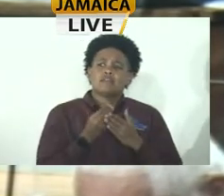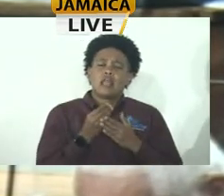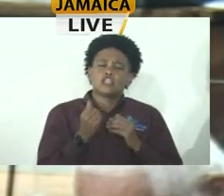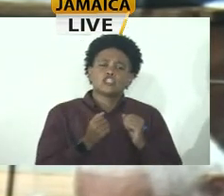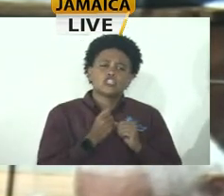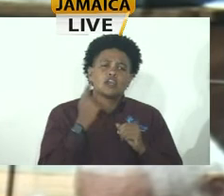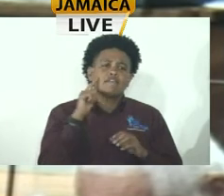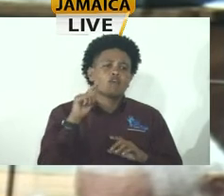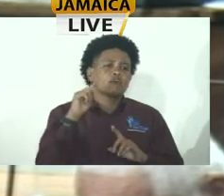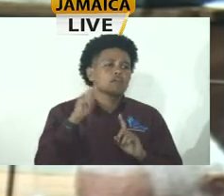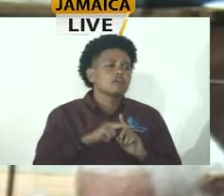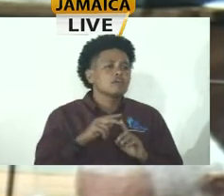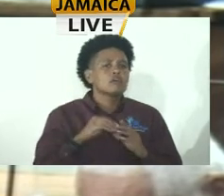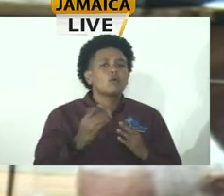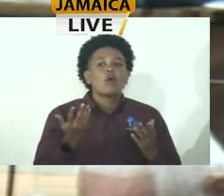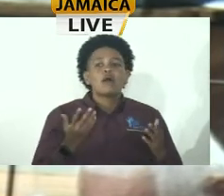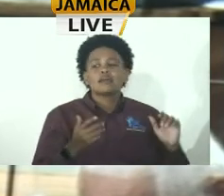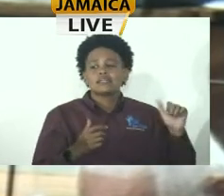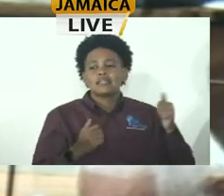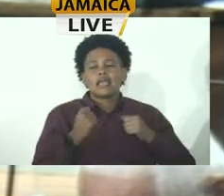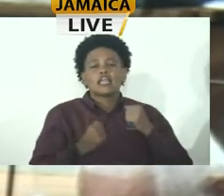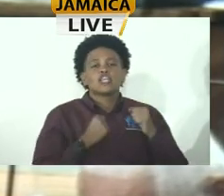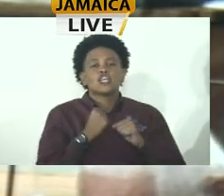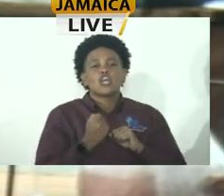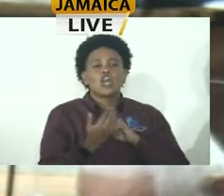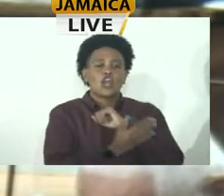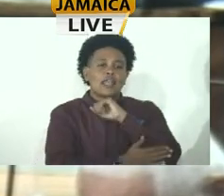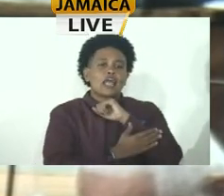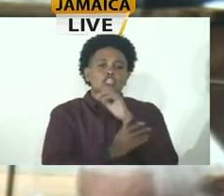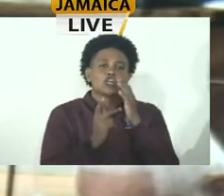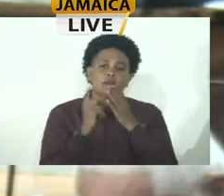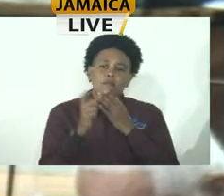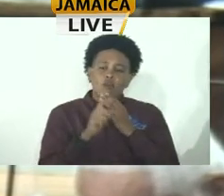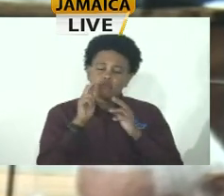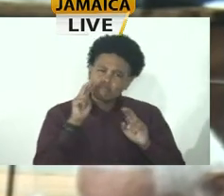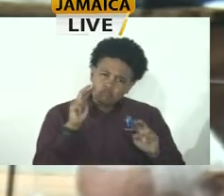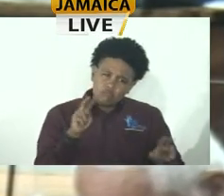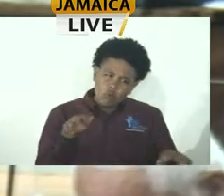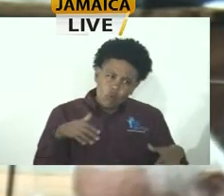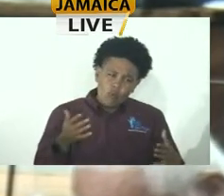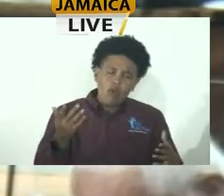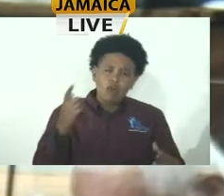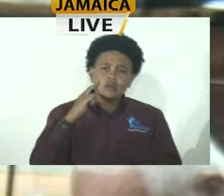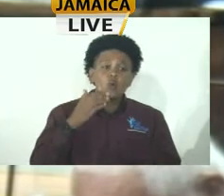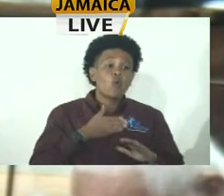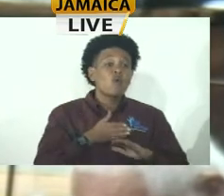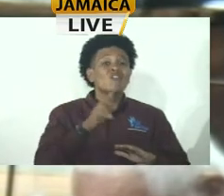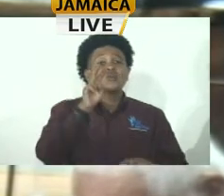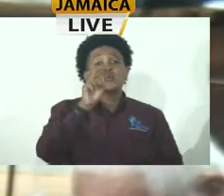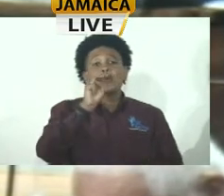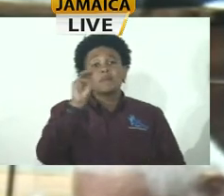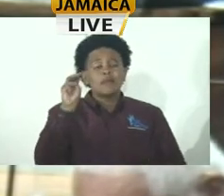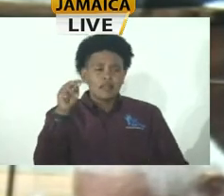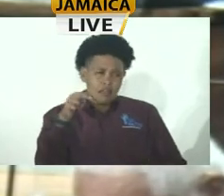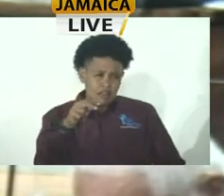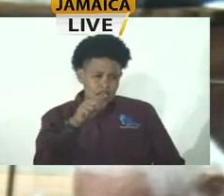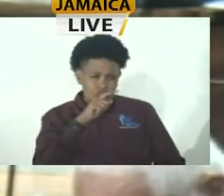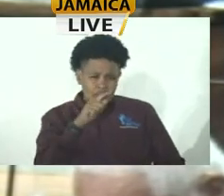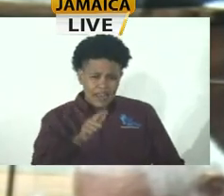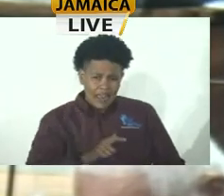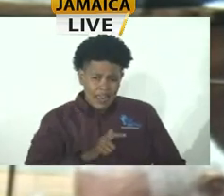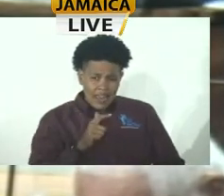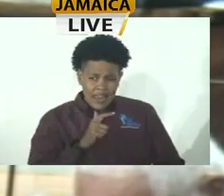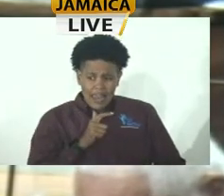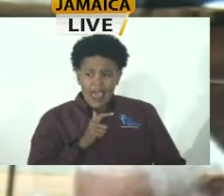the implementation of a 10 year national program to address the over 2 million end-of-life